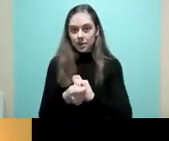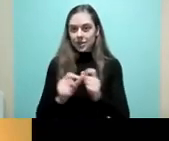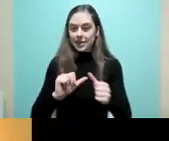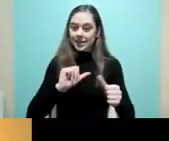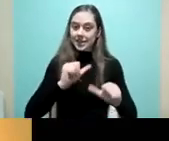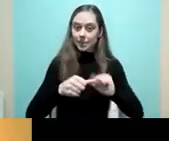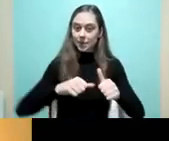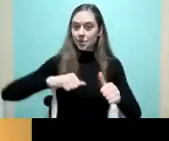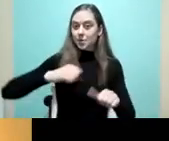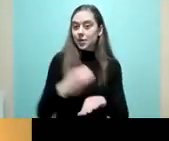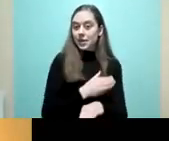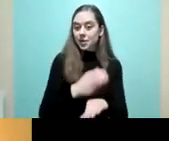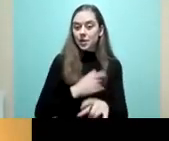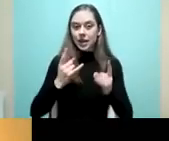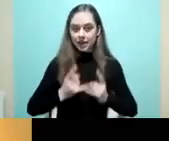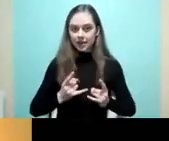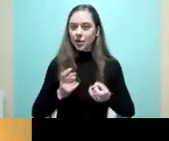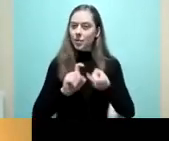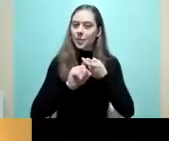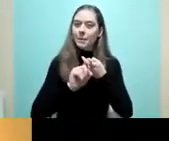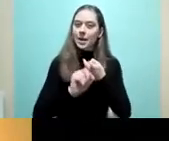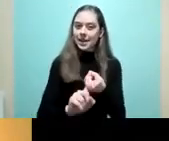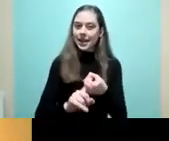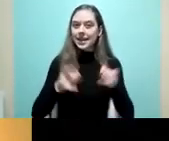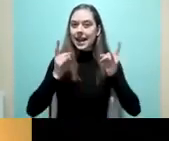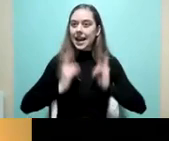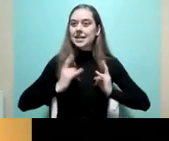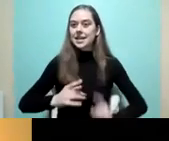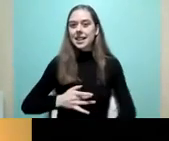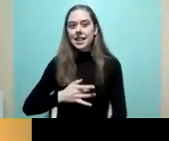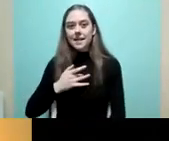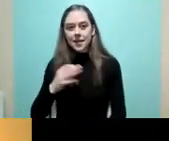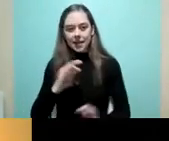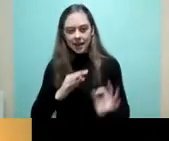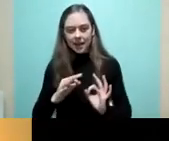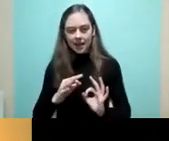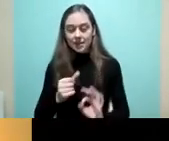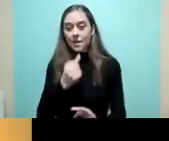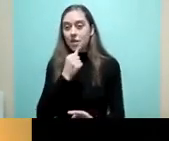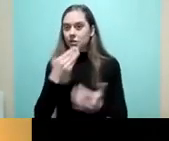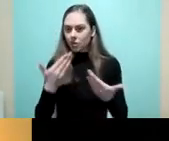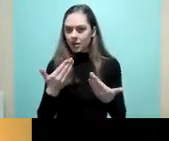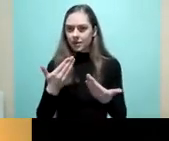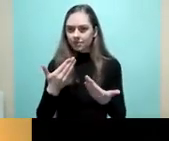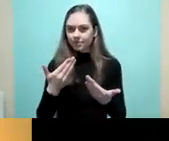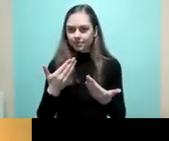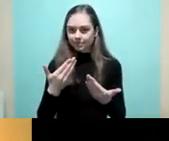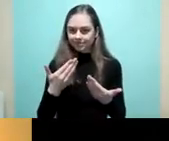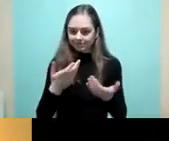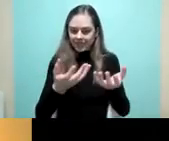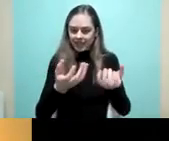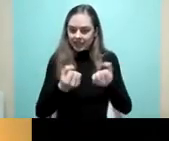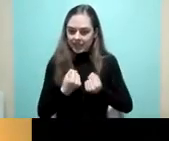Okay, maintaining a healthy lifestyle. Okay, so the first thing I say is taking responsibility. You must